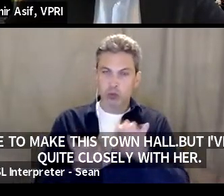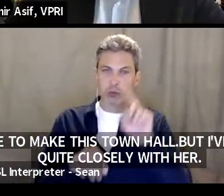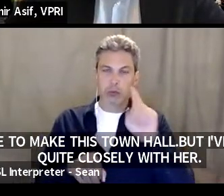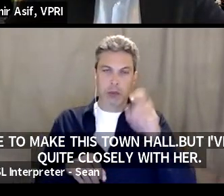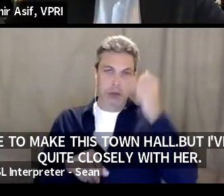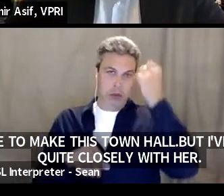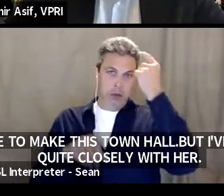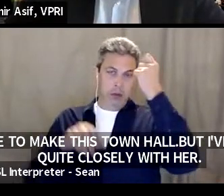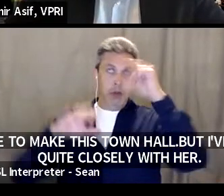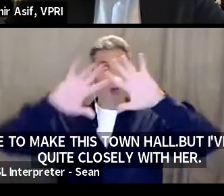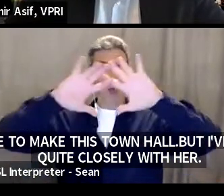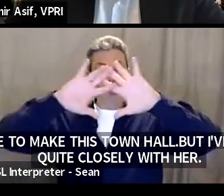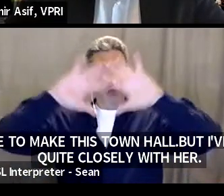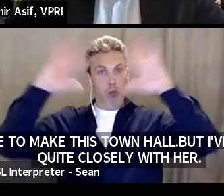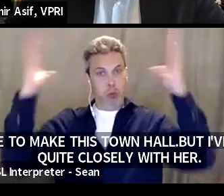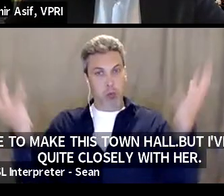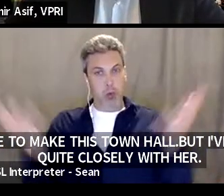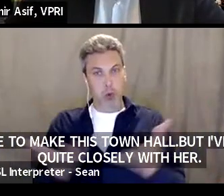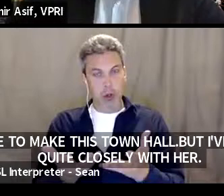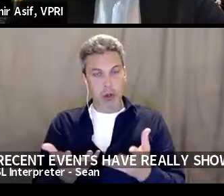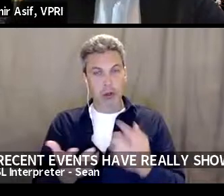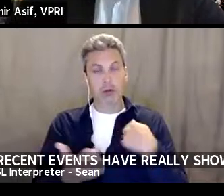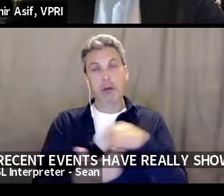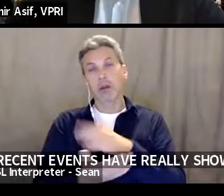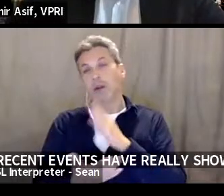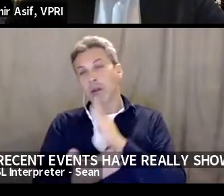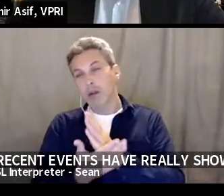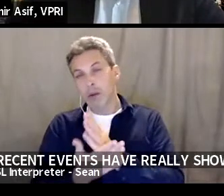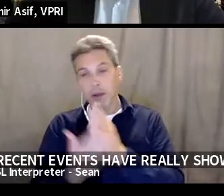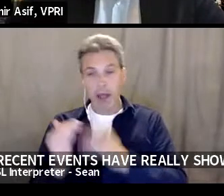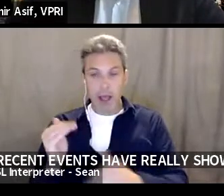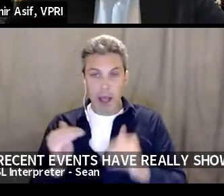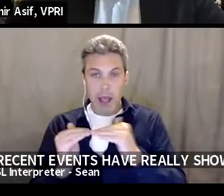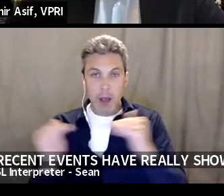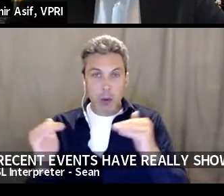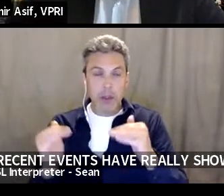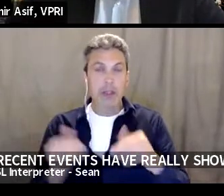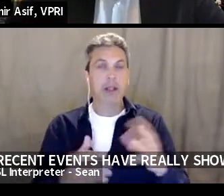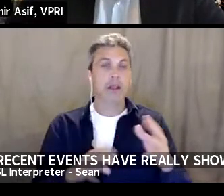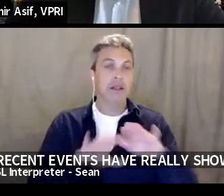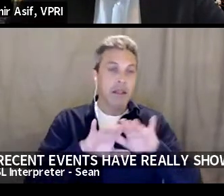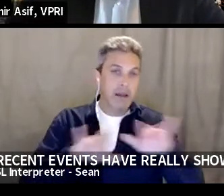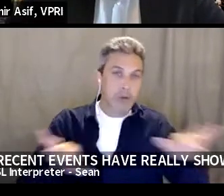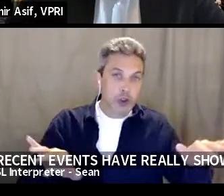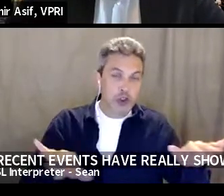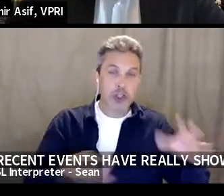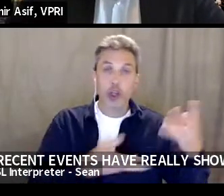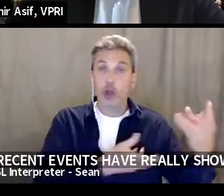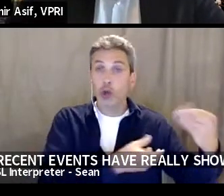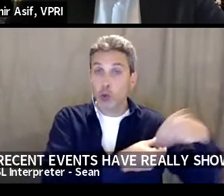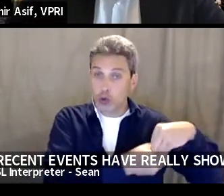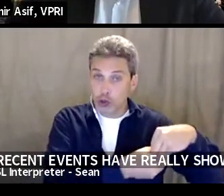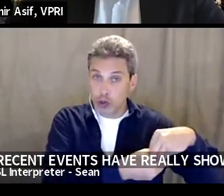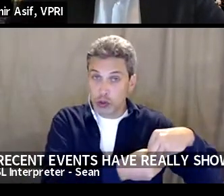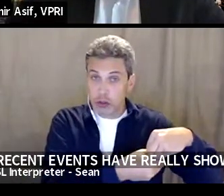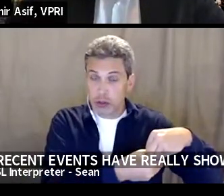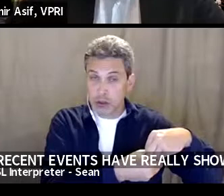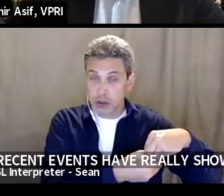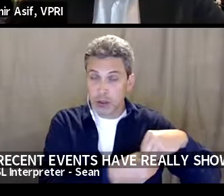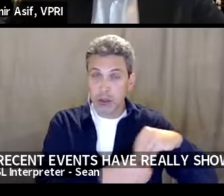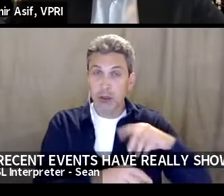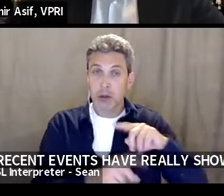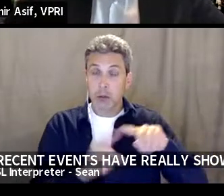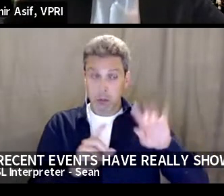broader umbrella of equity, diversity, and inclusion, the importance to look beyond that and to look at